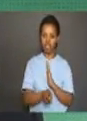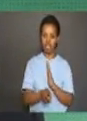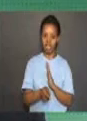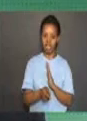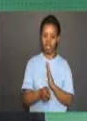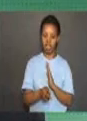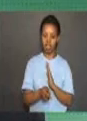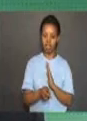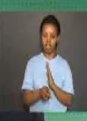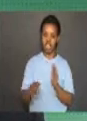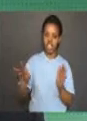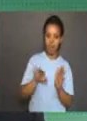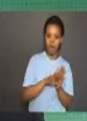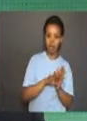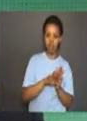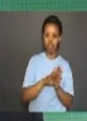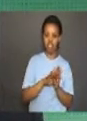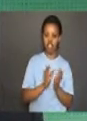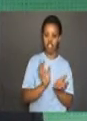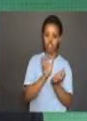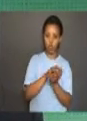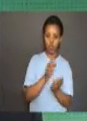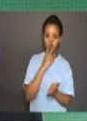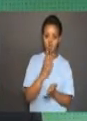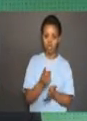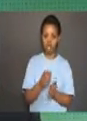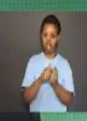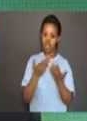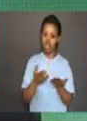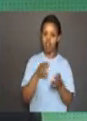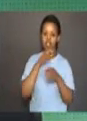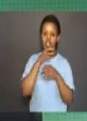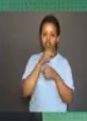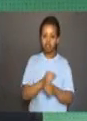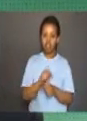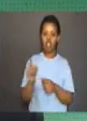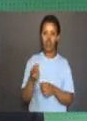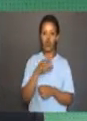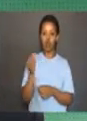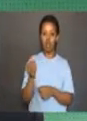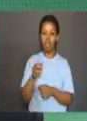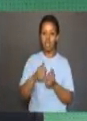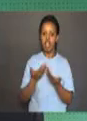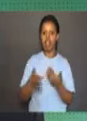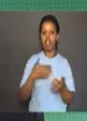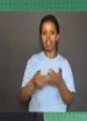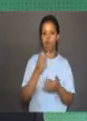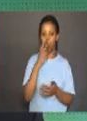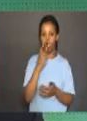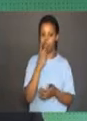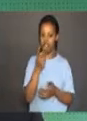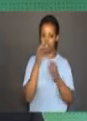seashells, he noticed that the older they were, the simpler they looked.